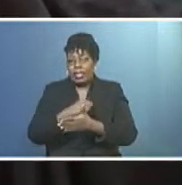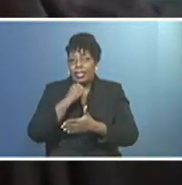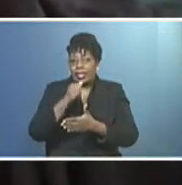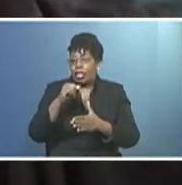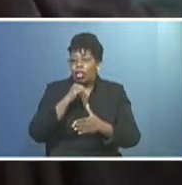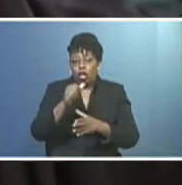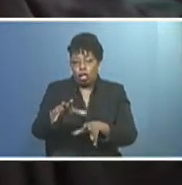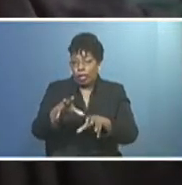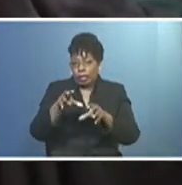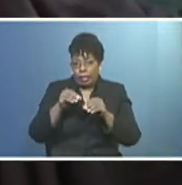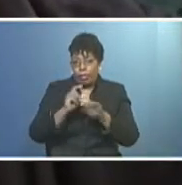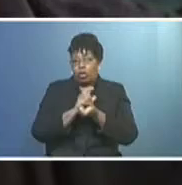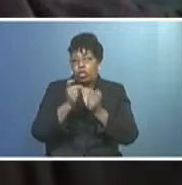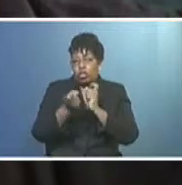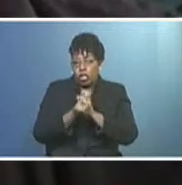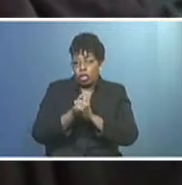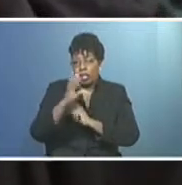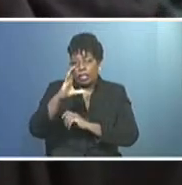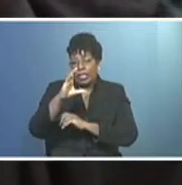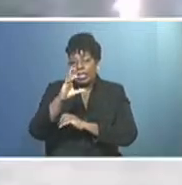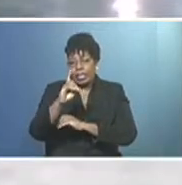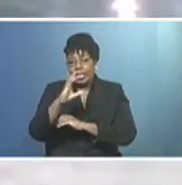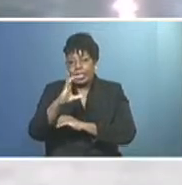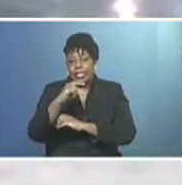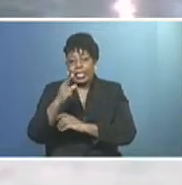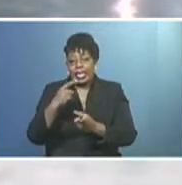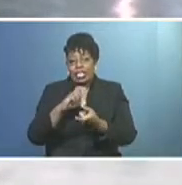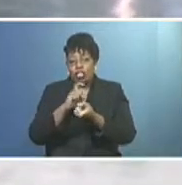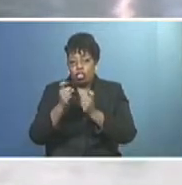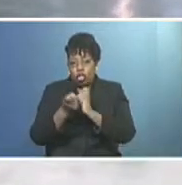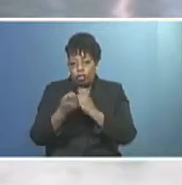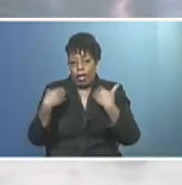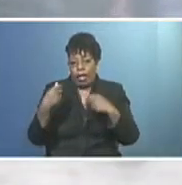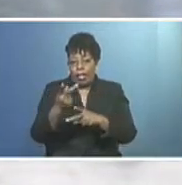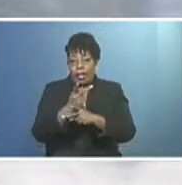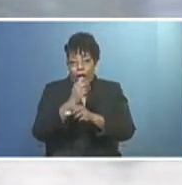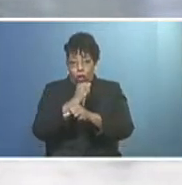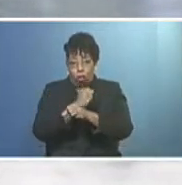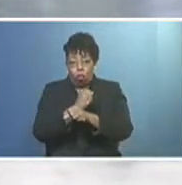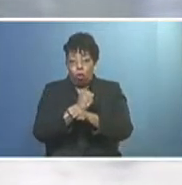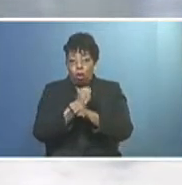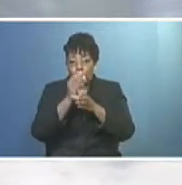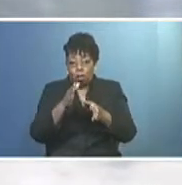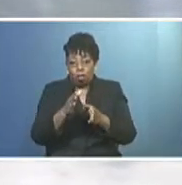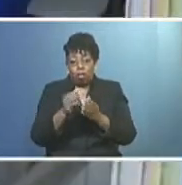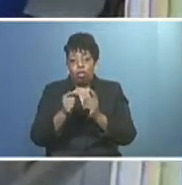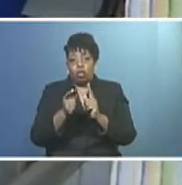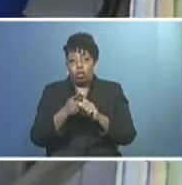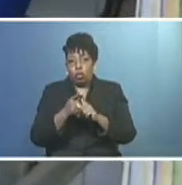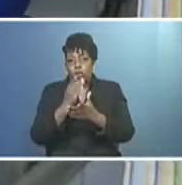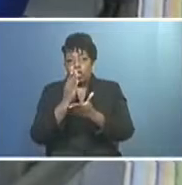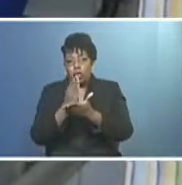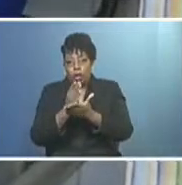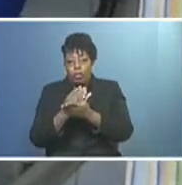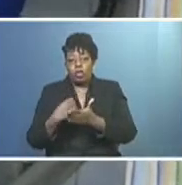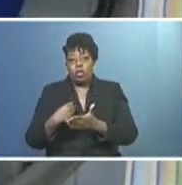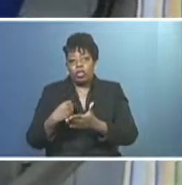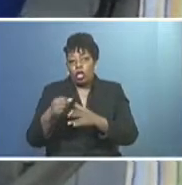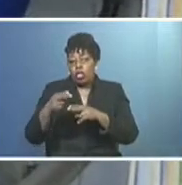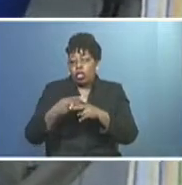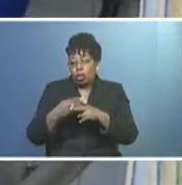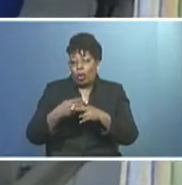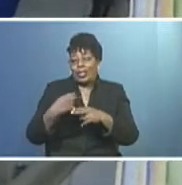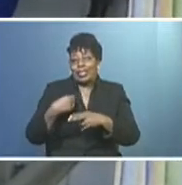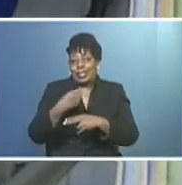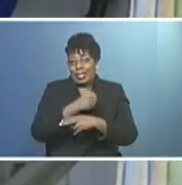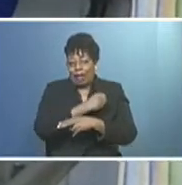changes. The CDC reasoned that the changes initially made for healthcare workers was to prevent staffing shortages at hospitals and prevent undue